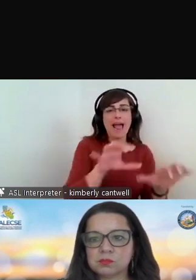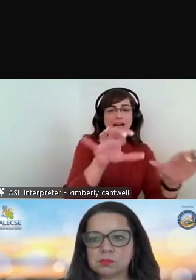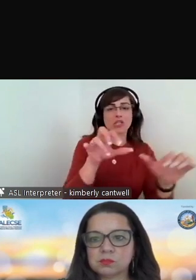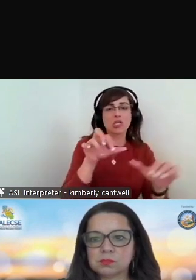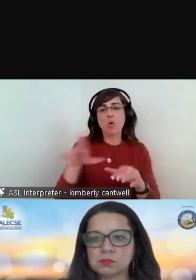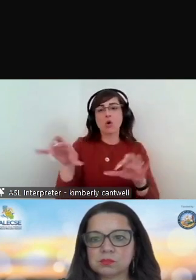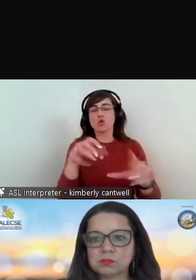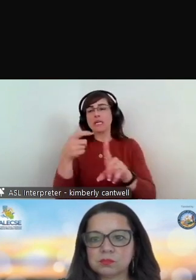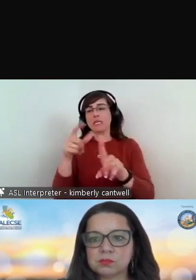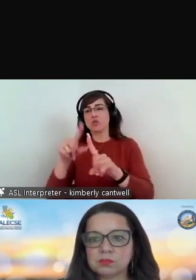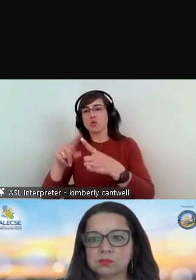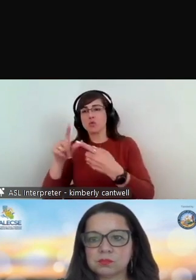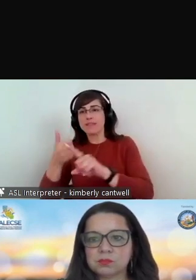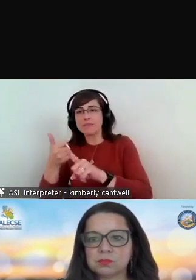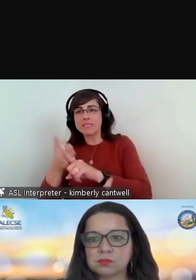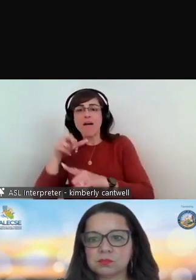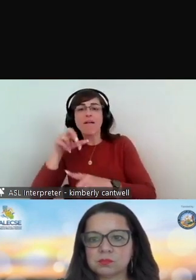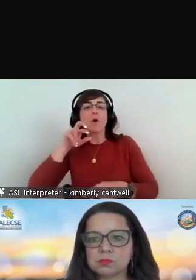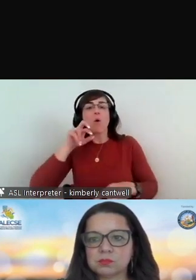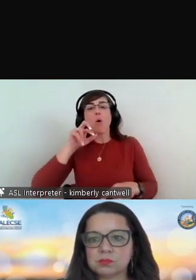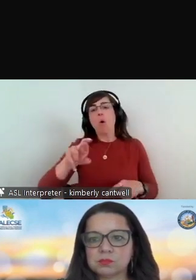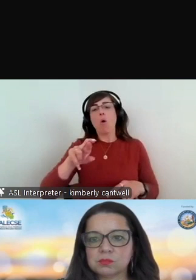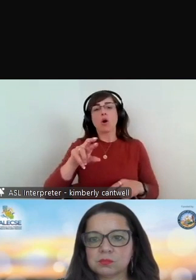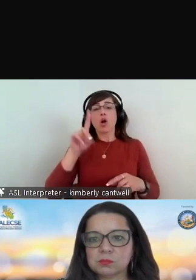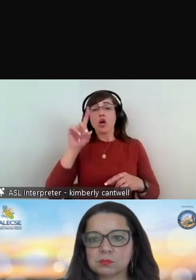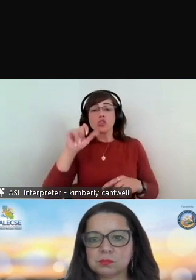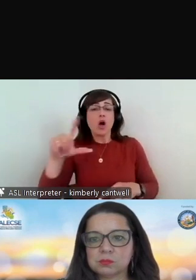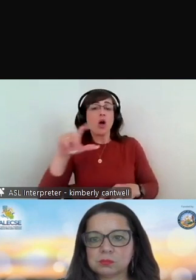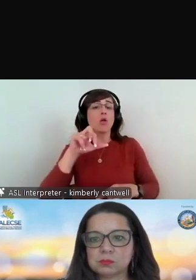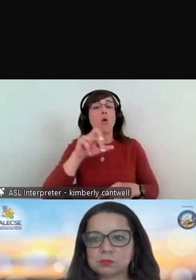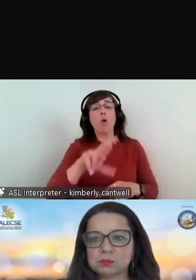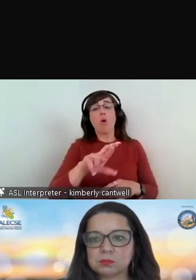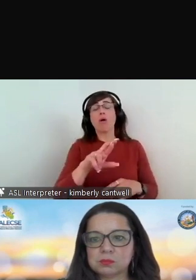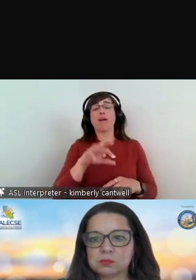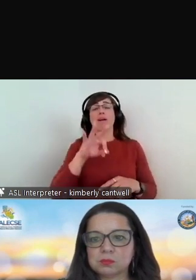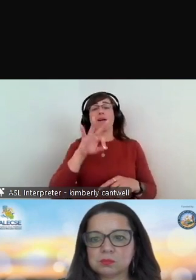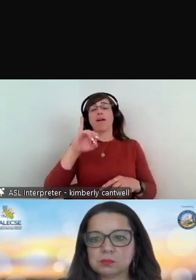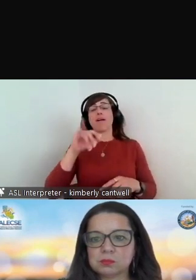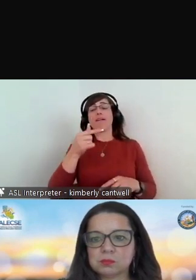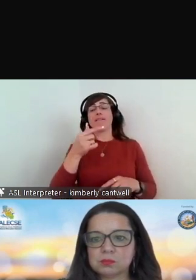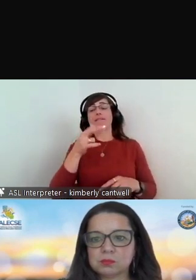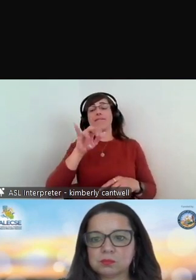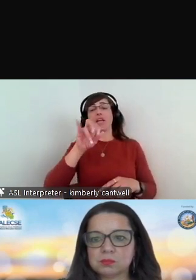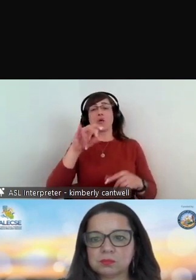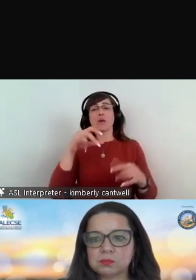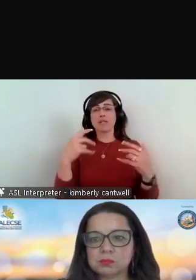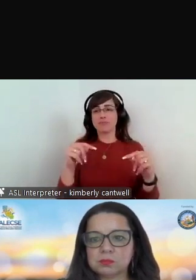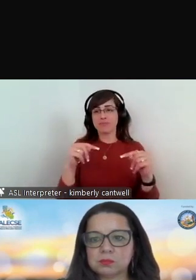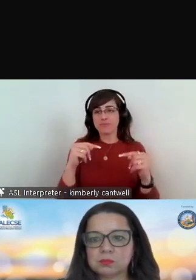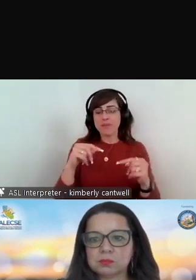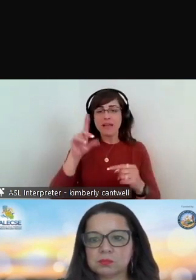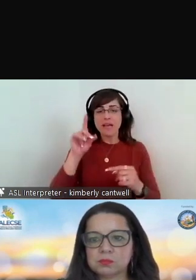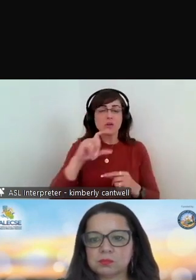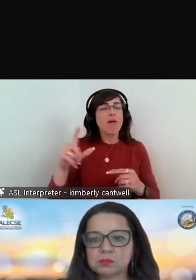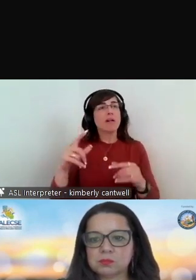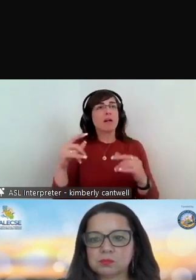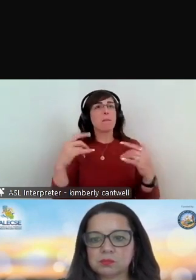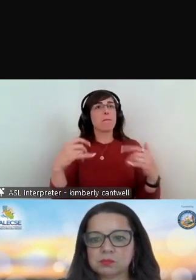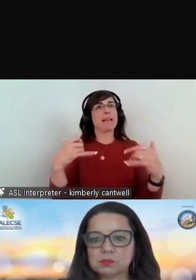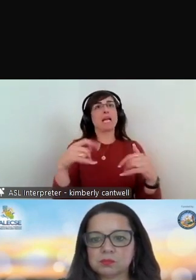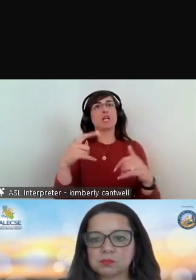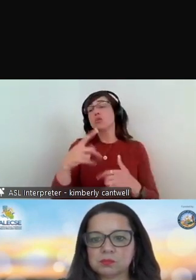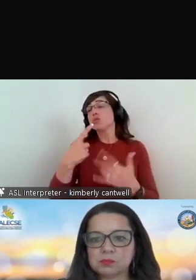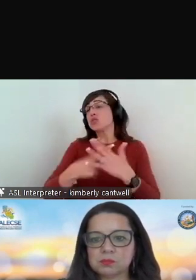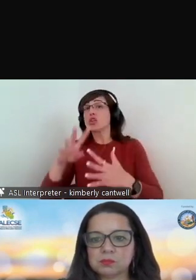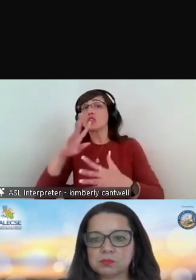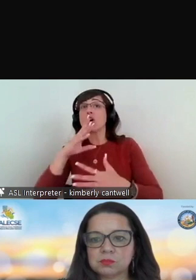is this actually figurine play? Does the figurine have a voice? And you can do this when you're doing your play-based assessments, where you start to talk and